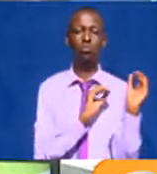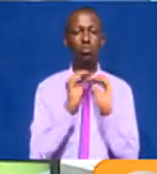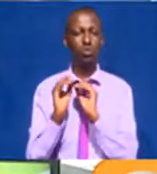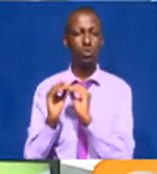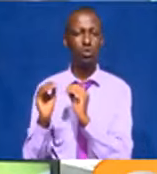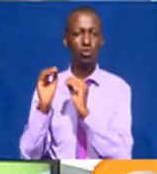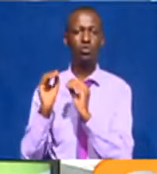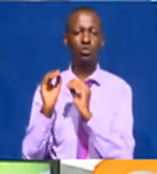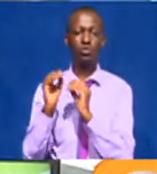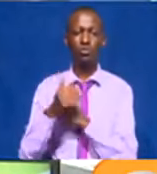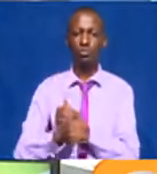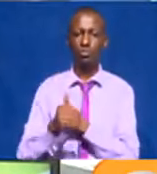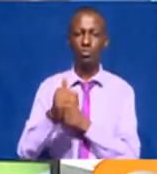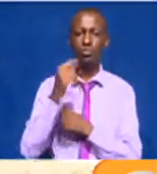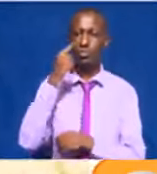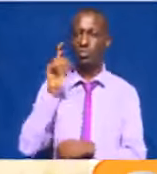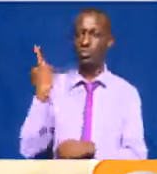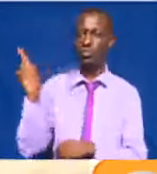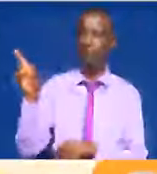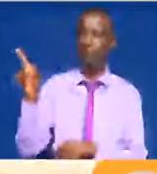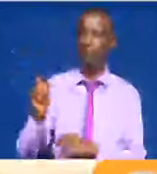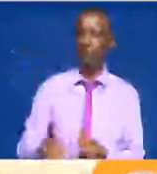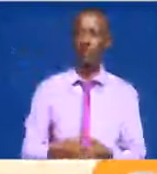in as many days.